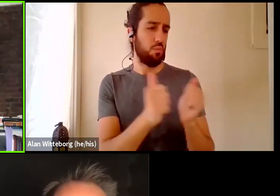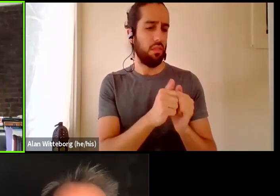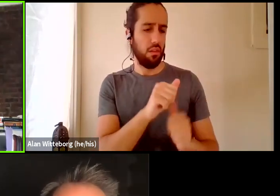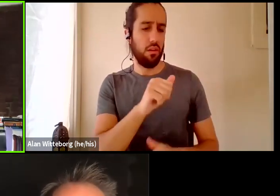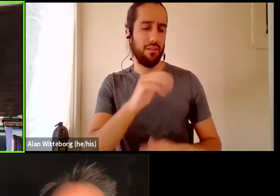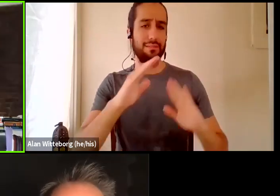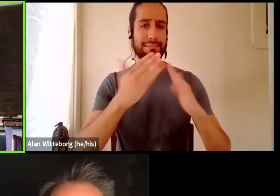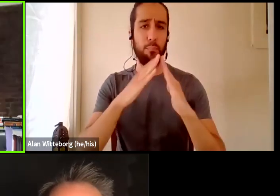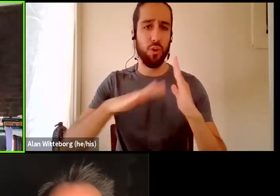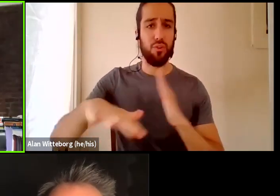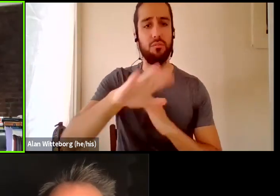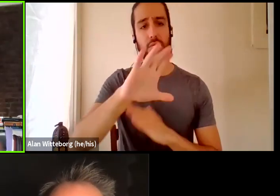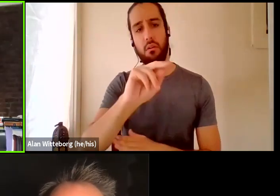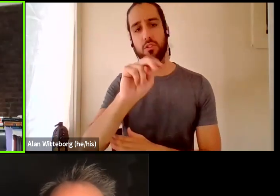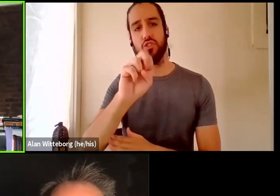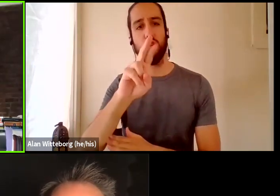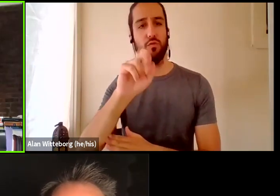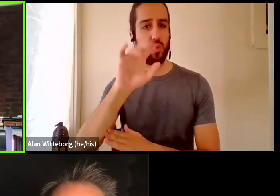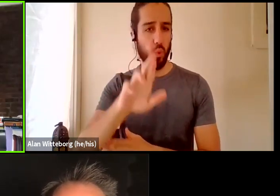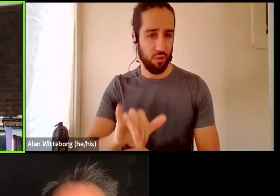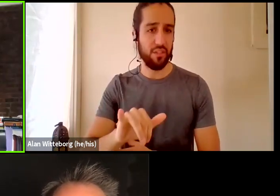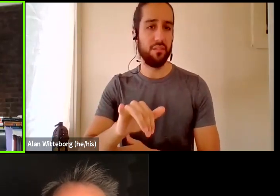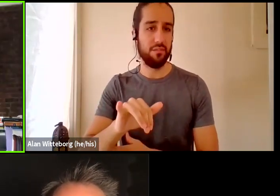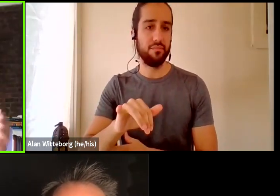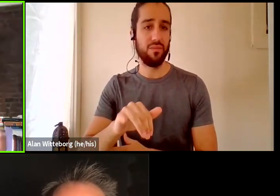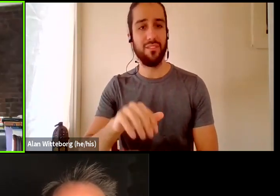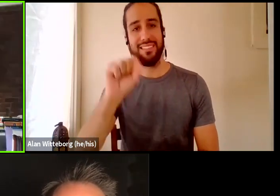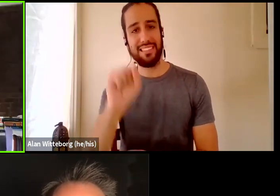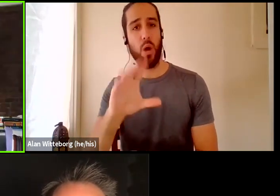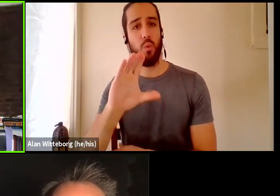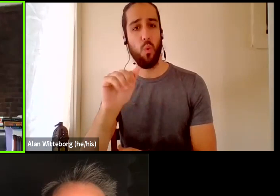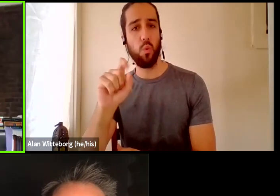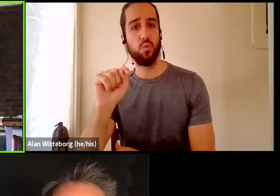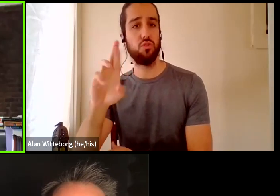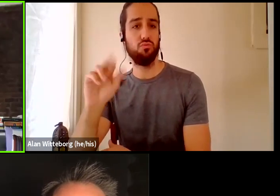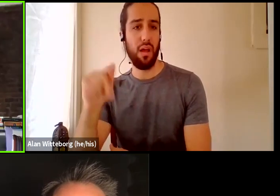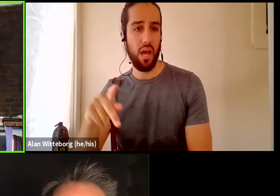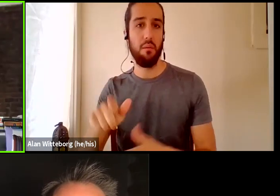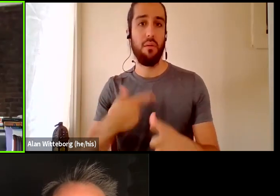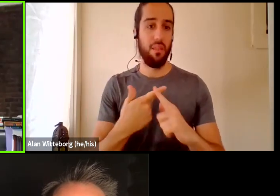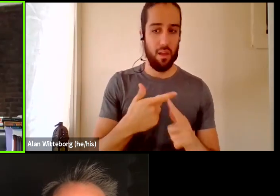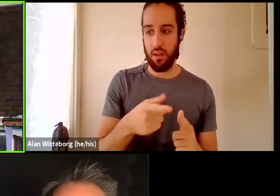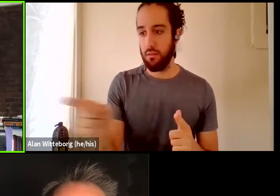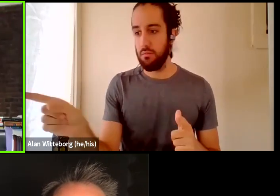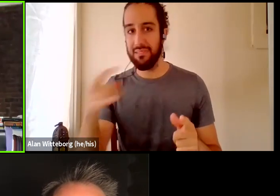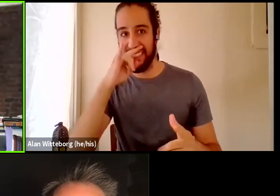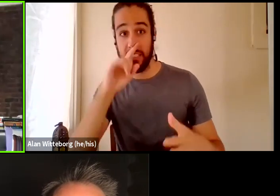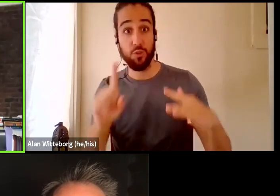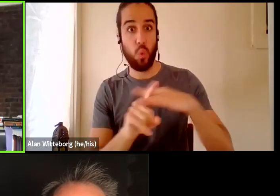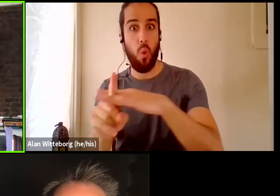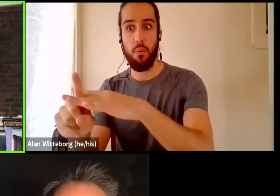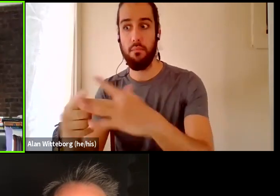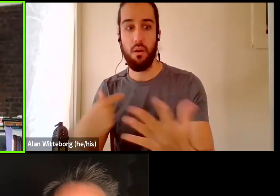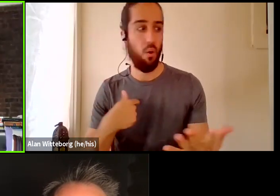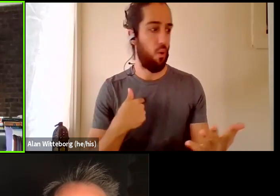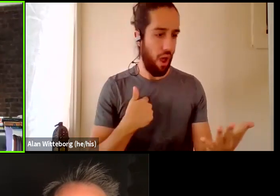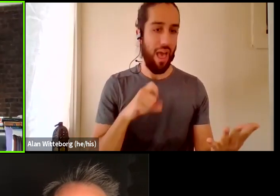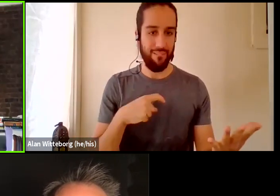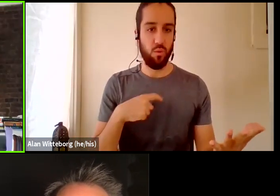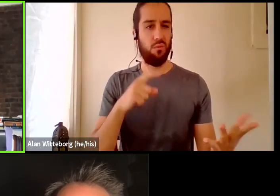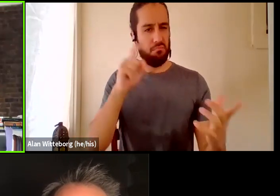You know, I'll assist you. And then it evolved into all these kids showing up and me being thrust into being a teacher.